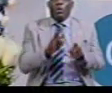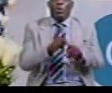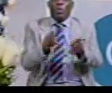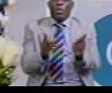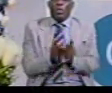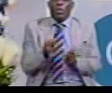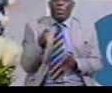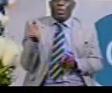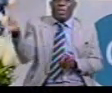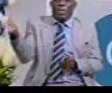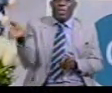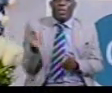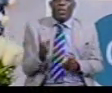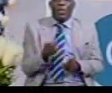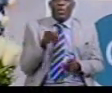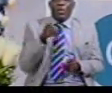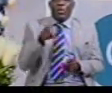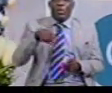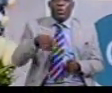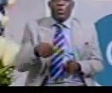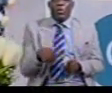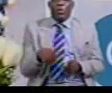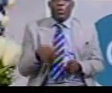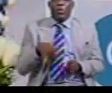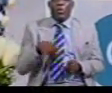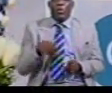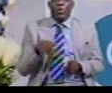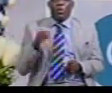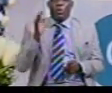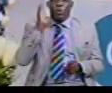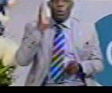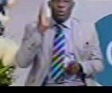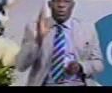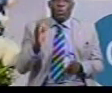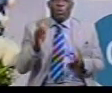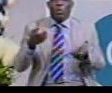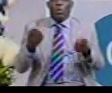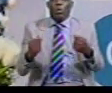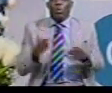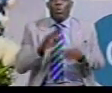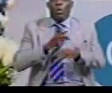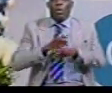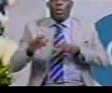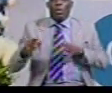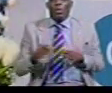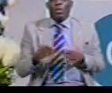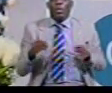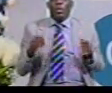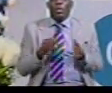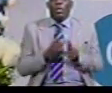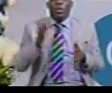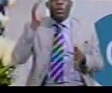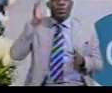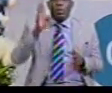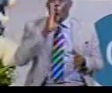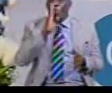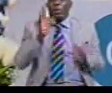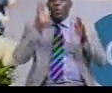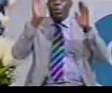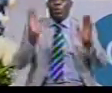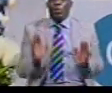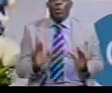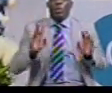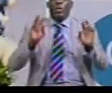you should come early. Il faut venir tôt. It is going to be wonderful. Ça sera merveilleux. And the theme is